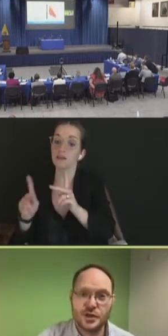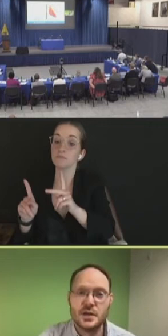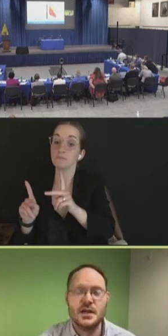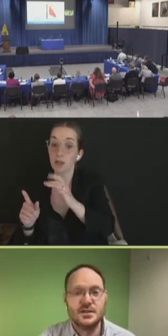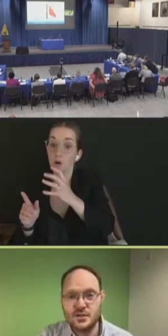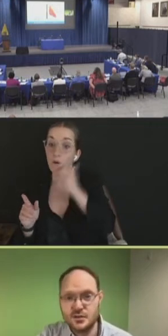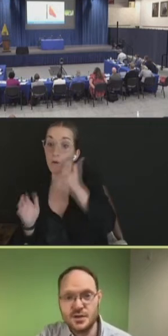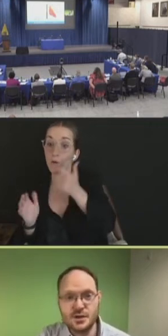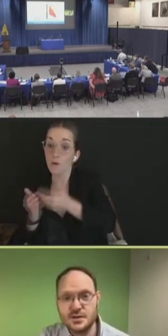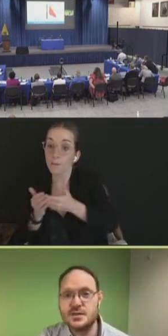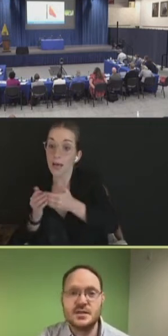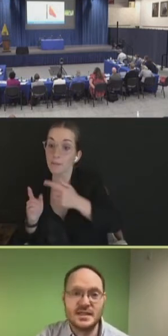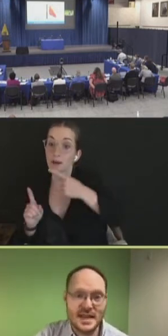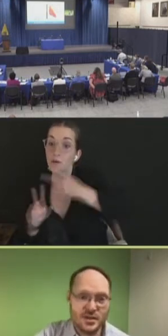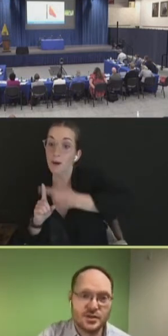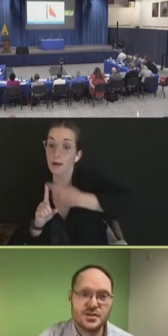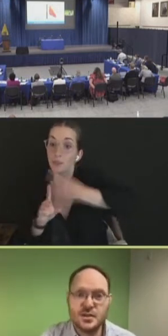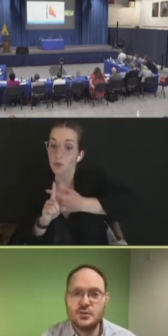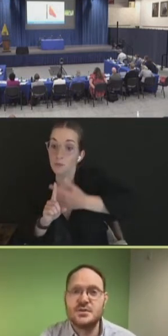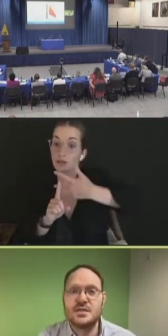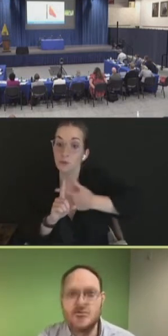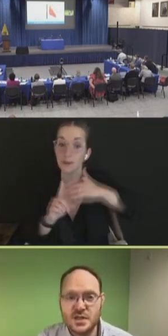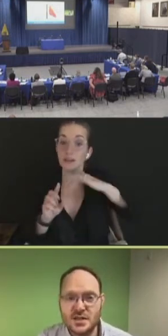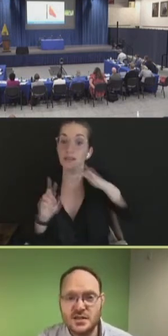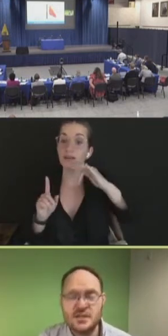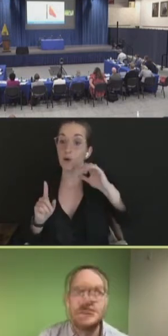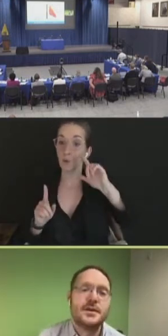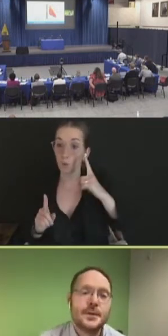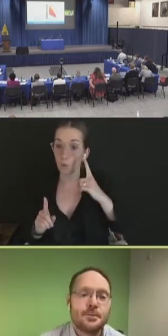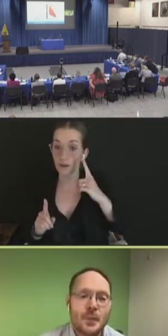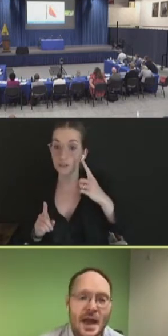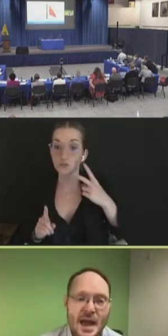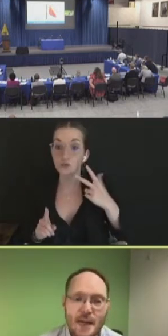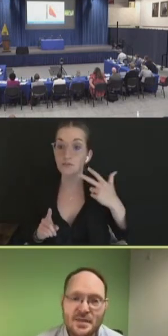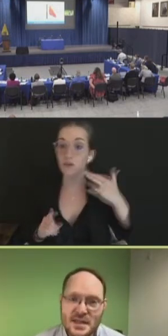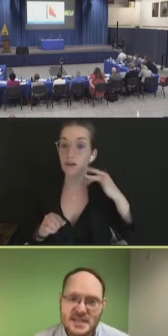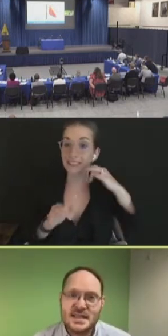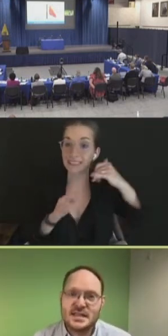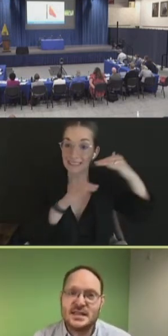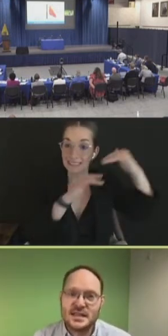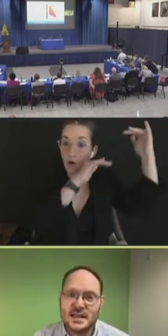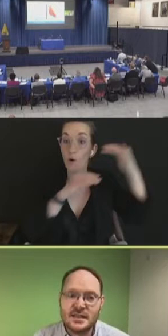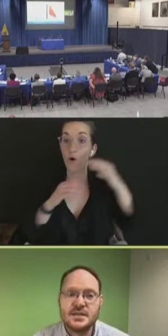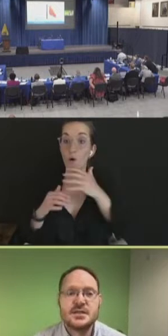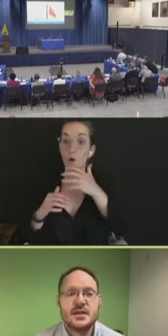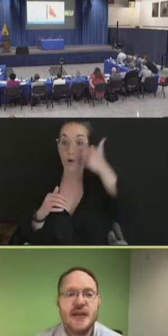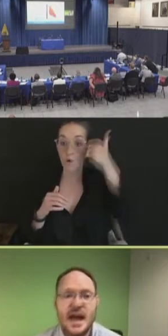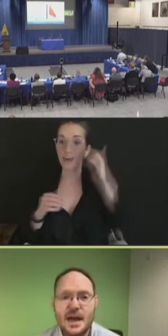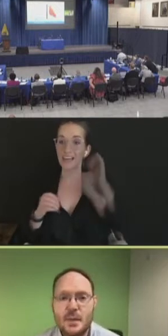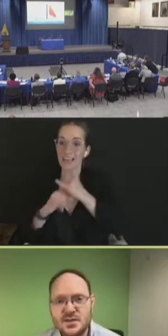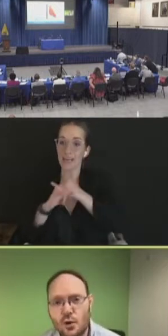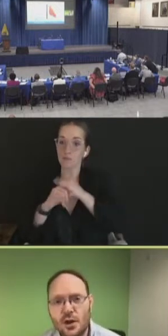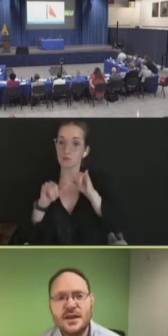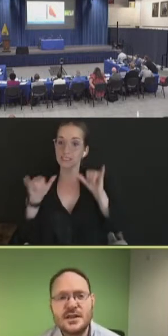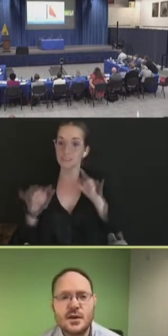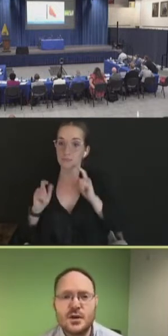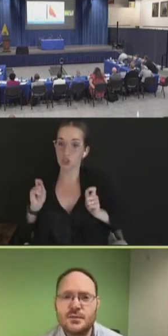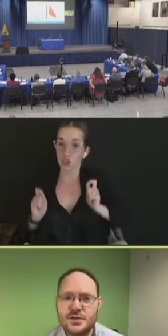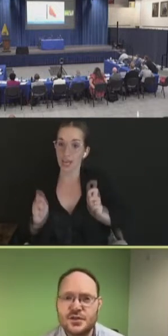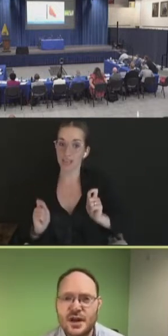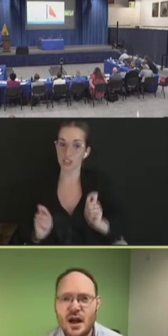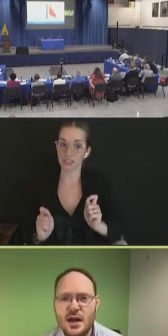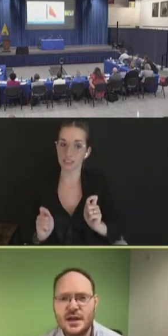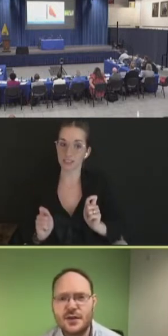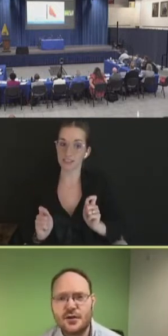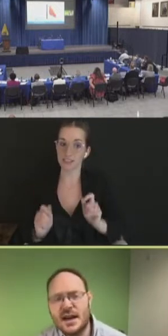1 year to 2 years to 10 years, the immune system changes. And this leads to distinctness. And so one of the things that we've